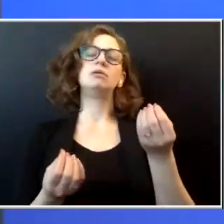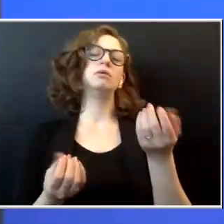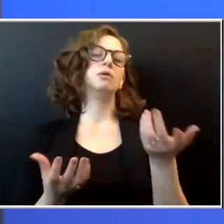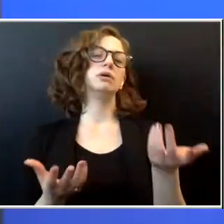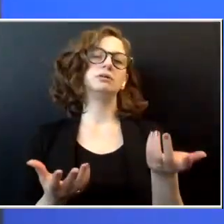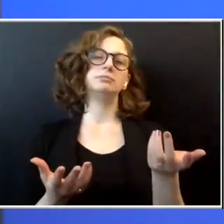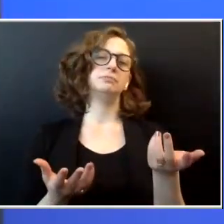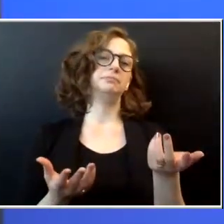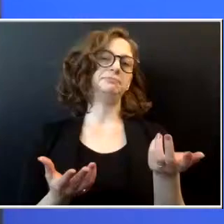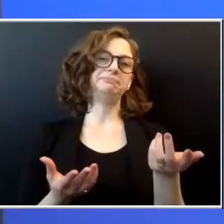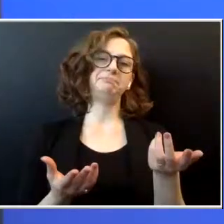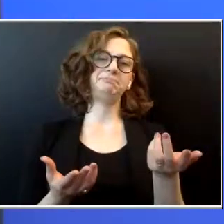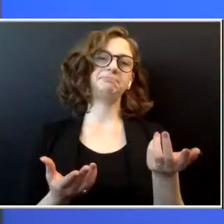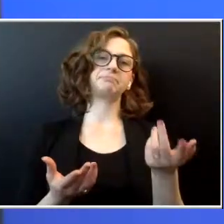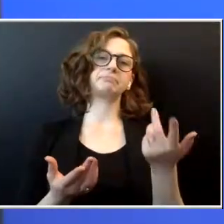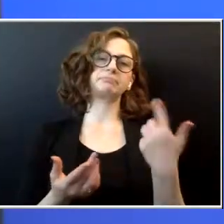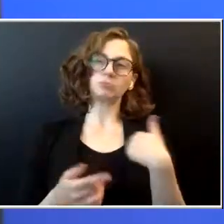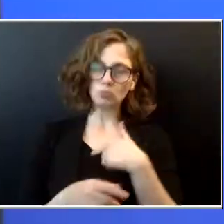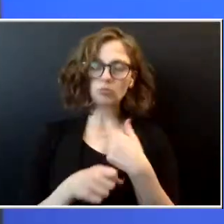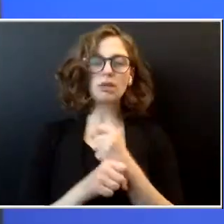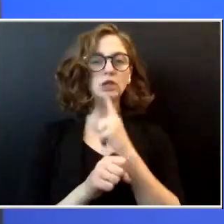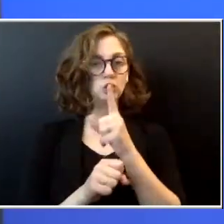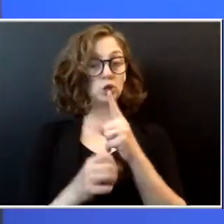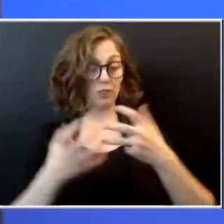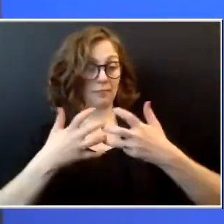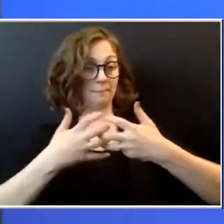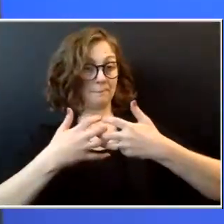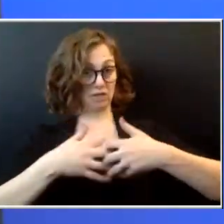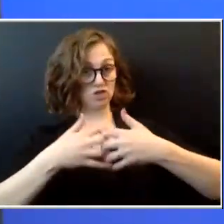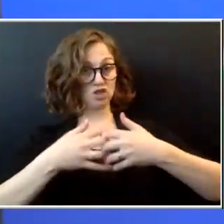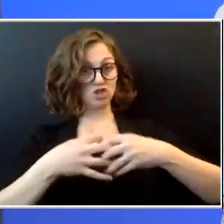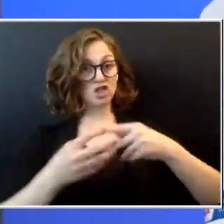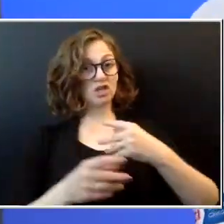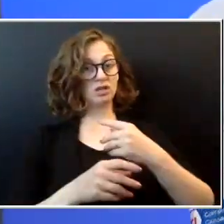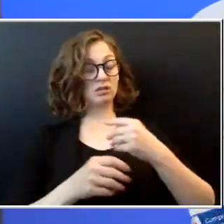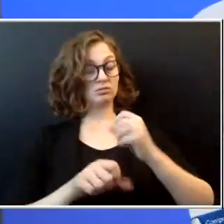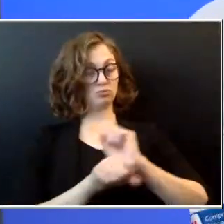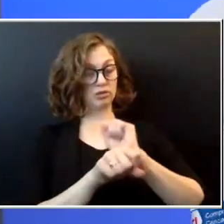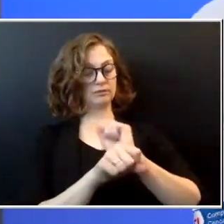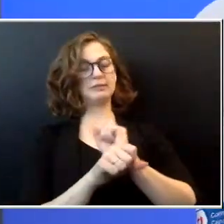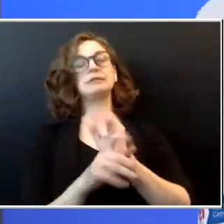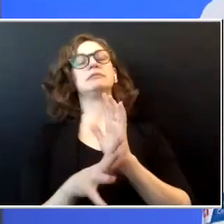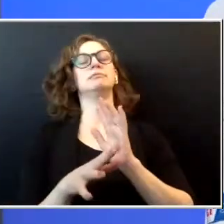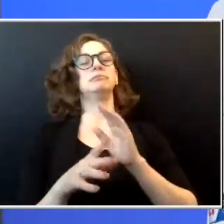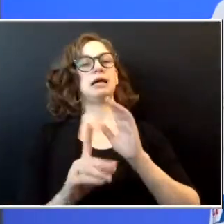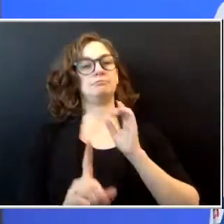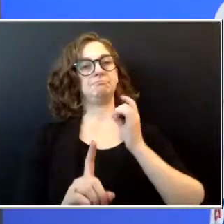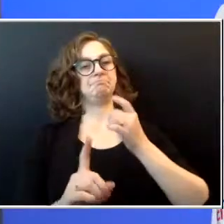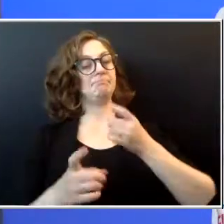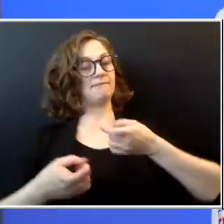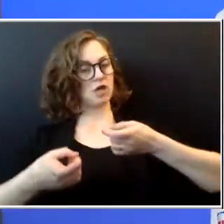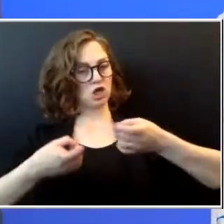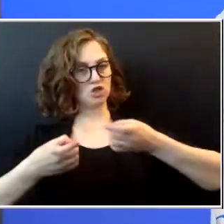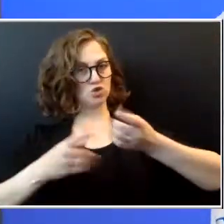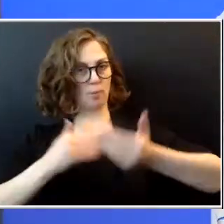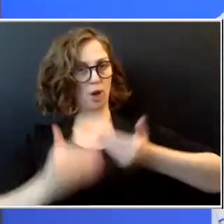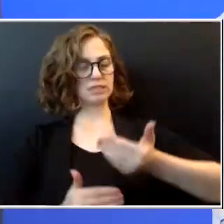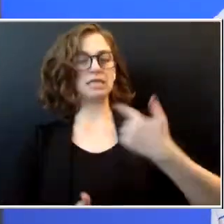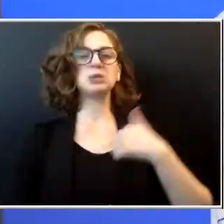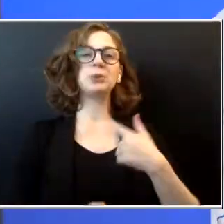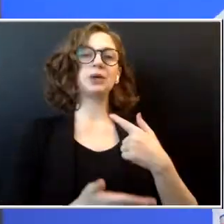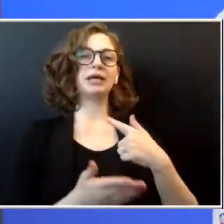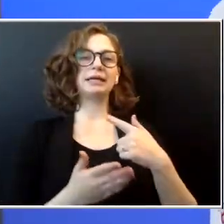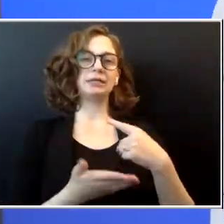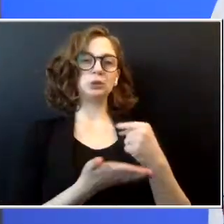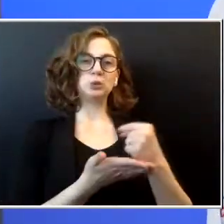we make sure the machine's working and delivering flash in a very controlled way. We treat animals to make sure that